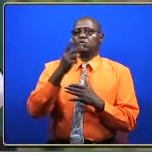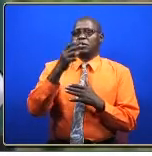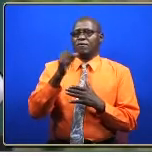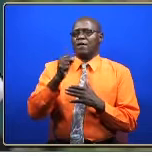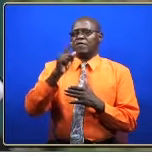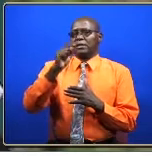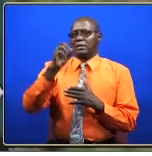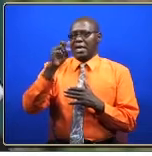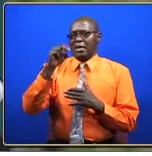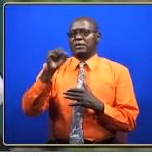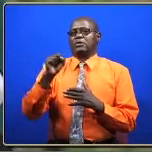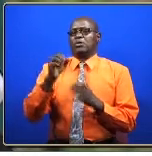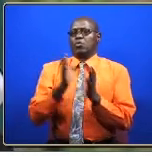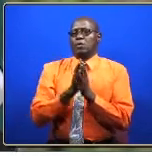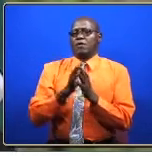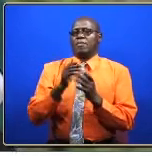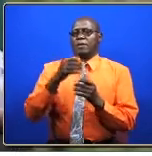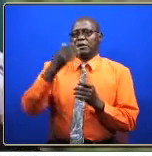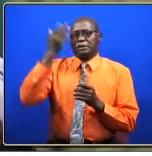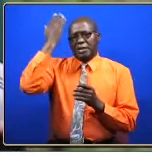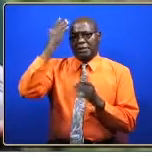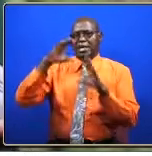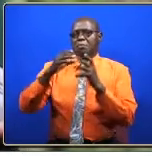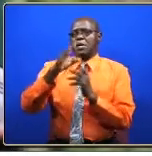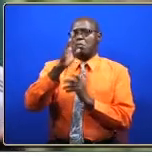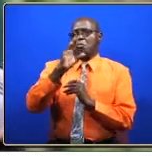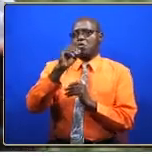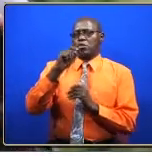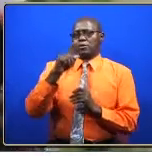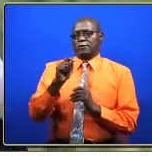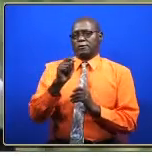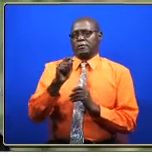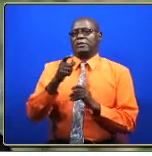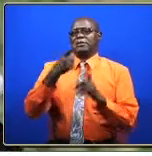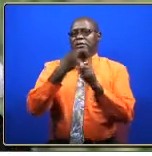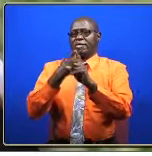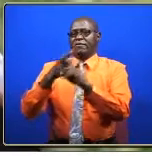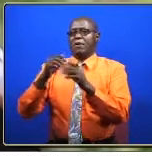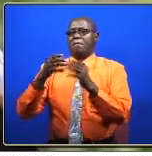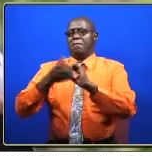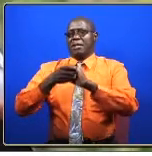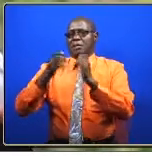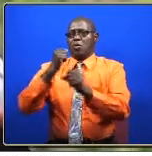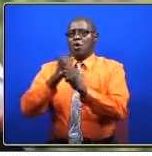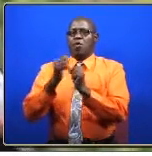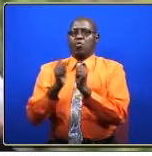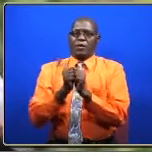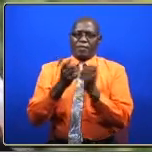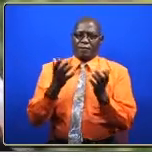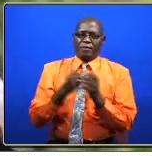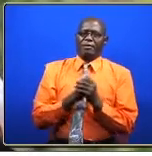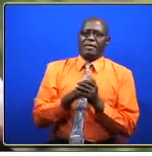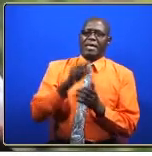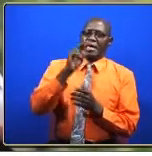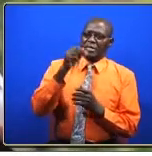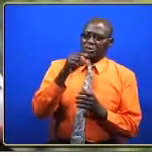be spread over 9 counties with 7 different partners that we work with, some NGOs, community-based groups. And